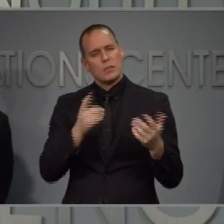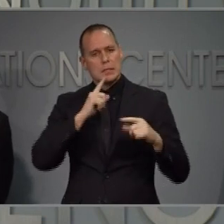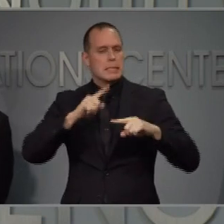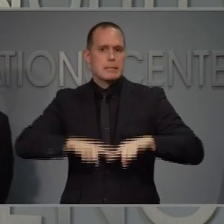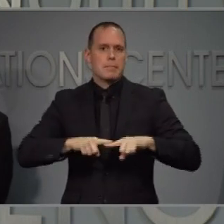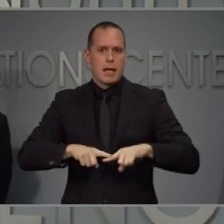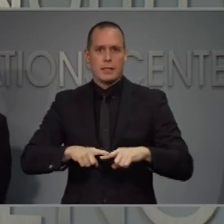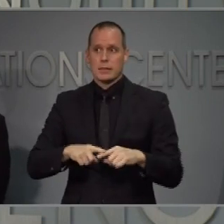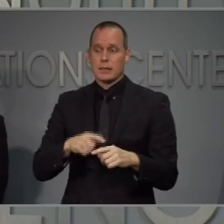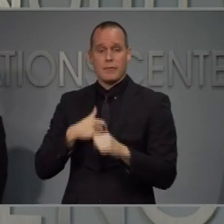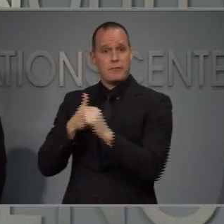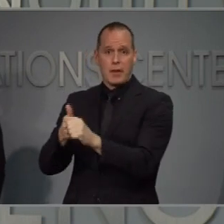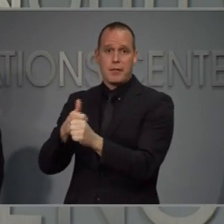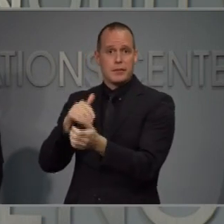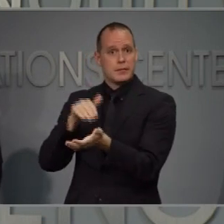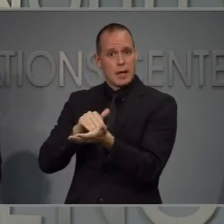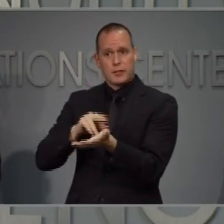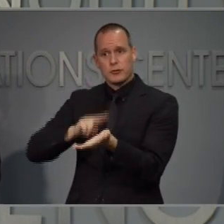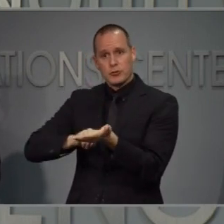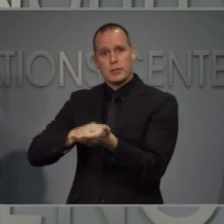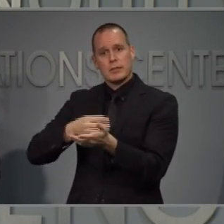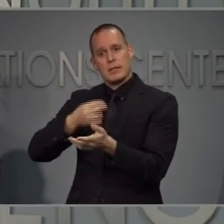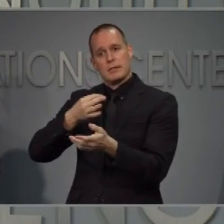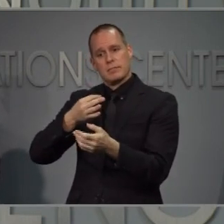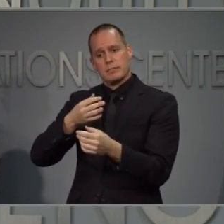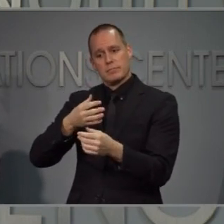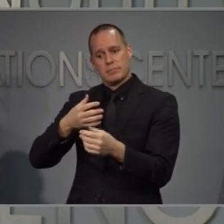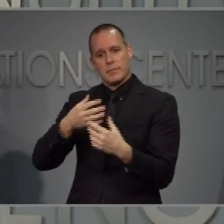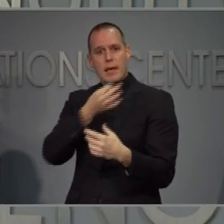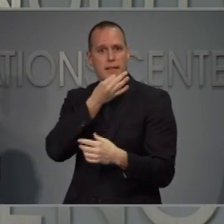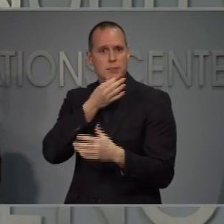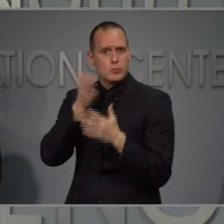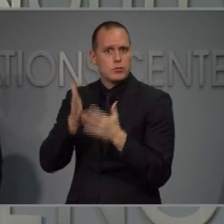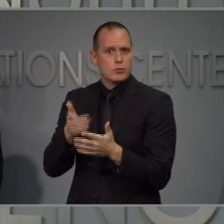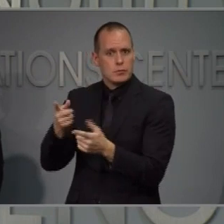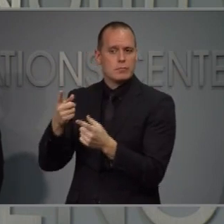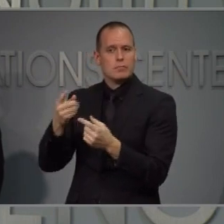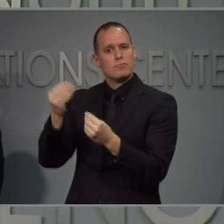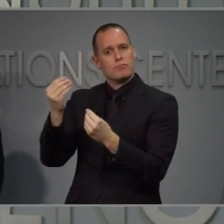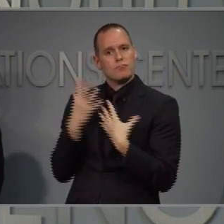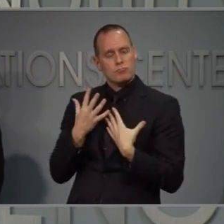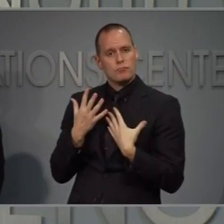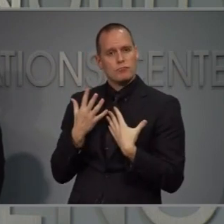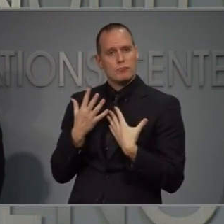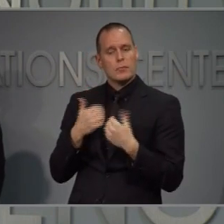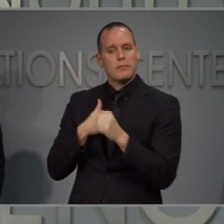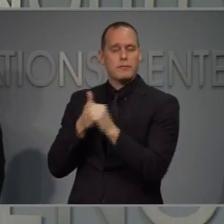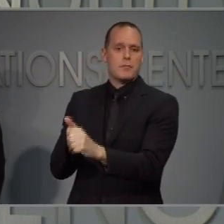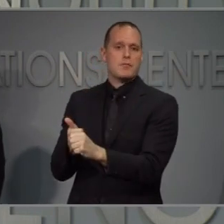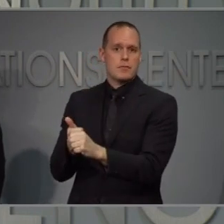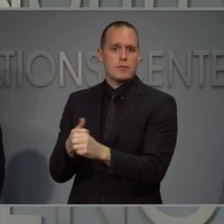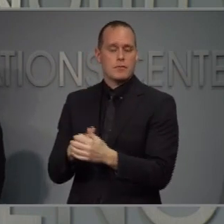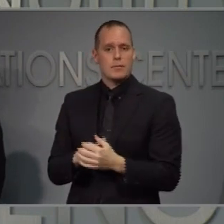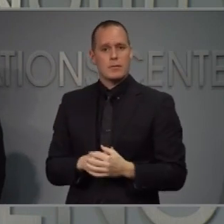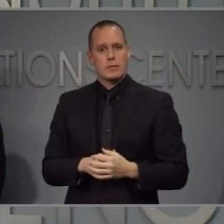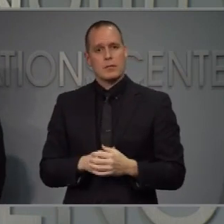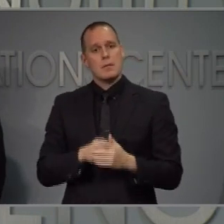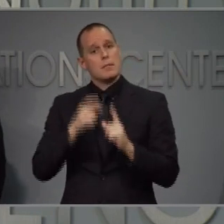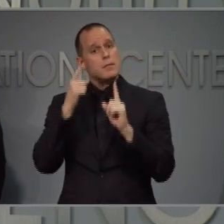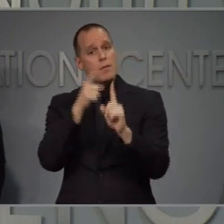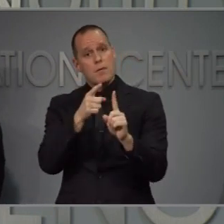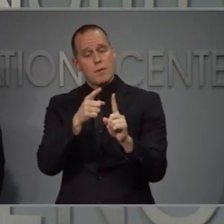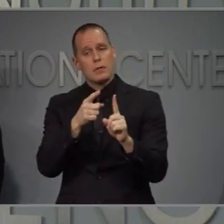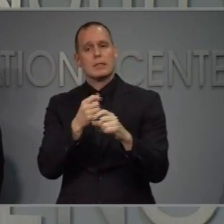experts say. So the idea is to try to create a safe environment using all of the tools that we're